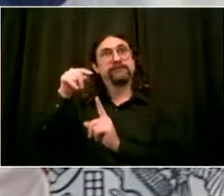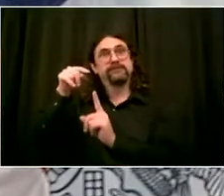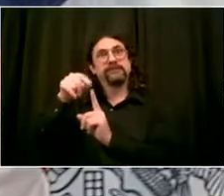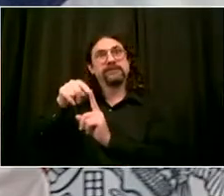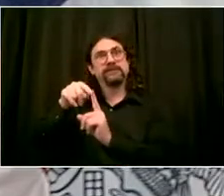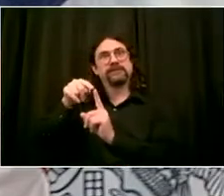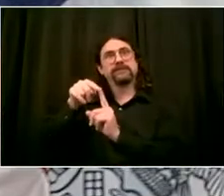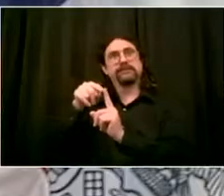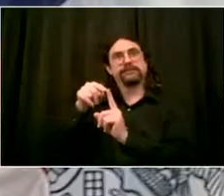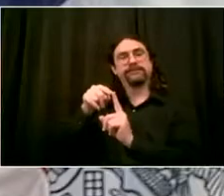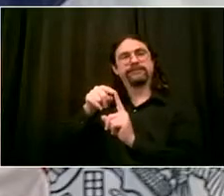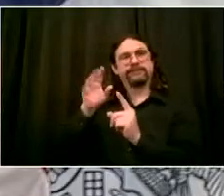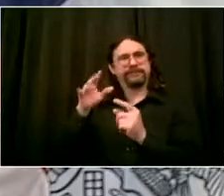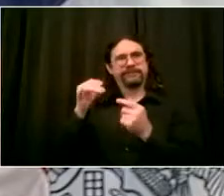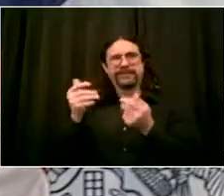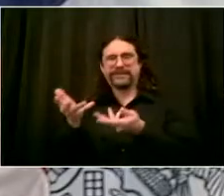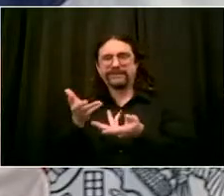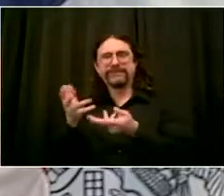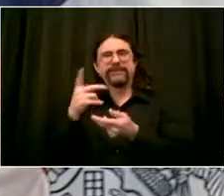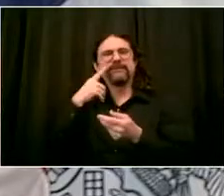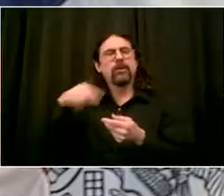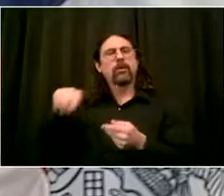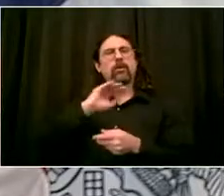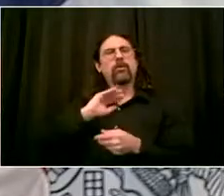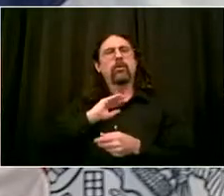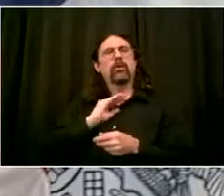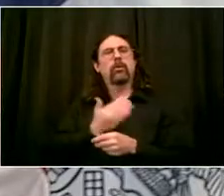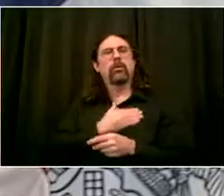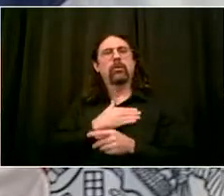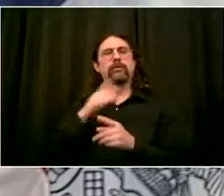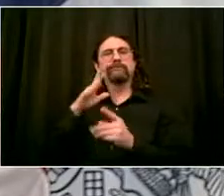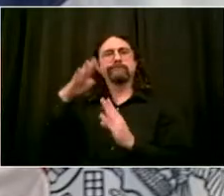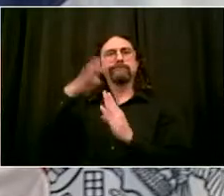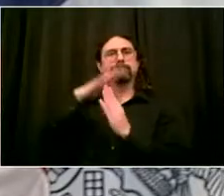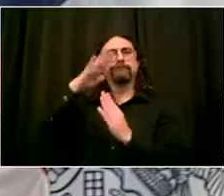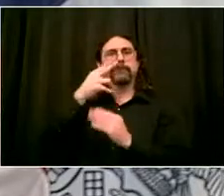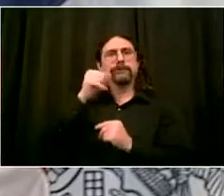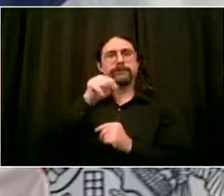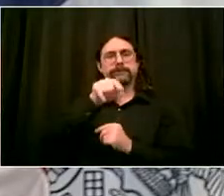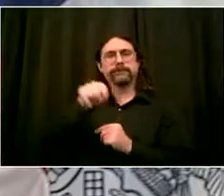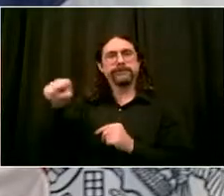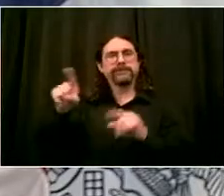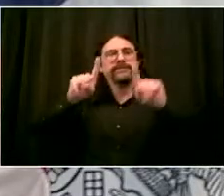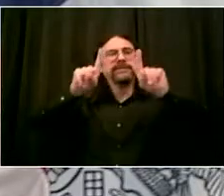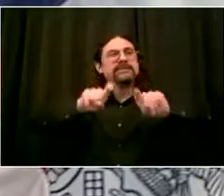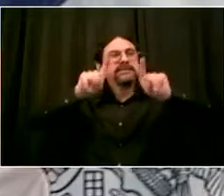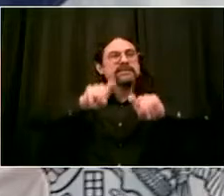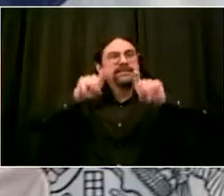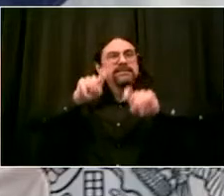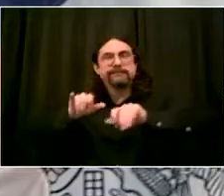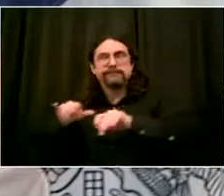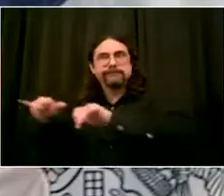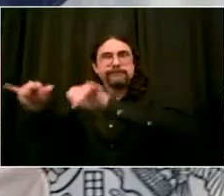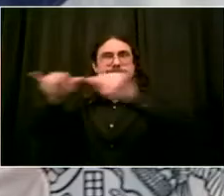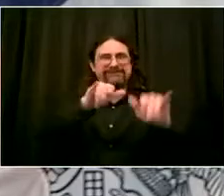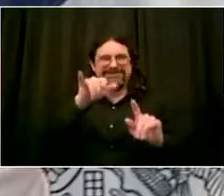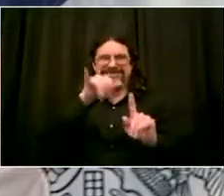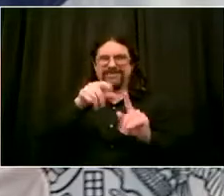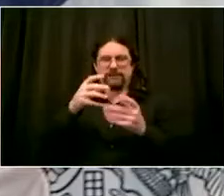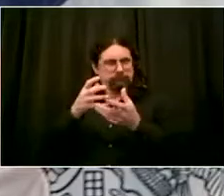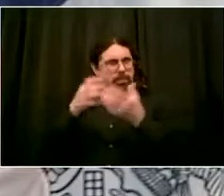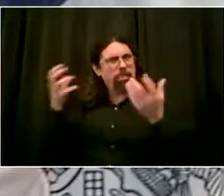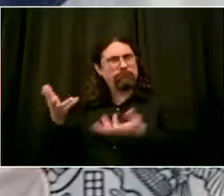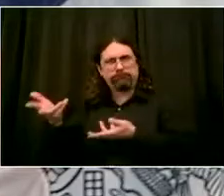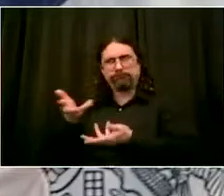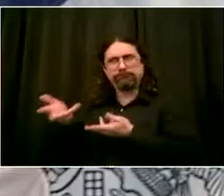people so that some other people could have justice but to somehow create more fairness I don't think we did that well enough